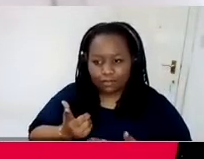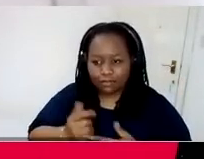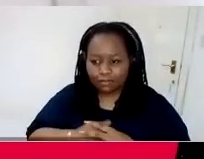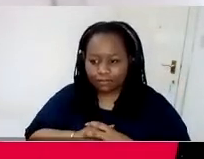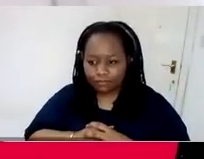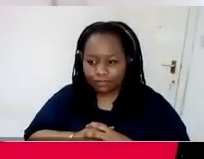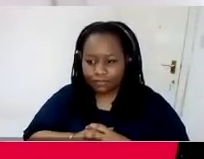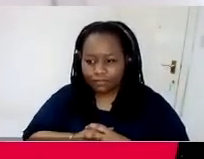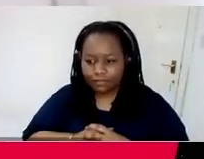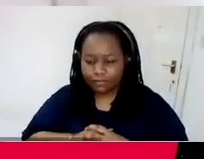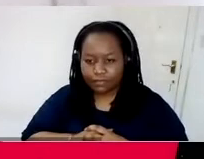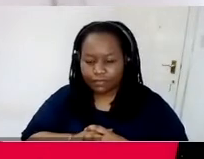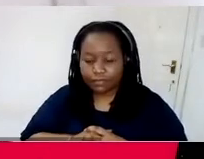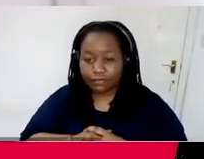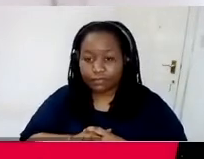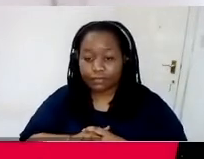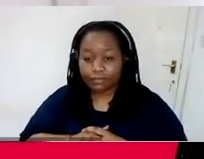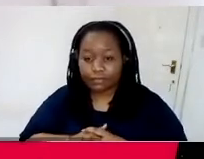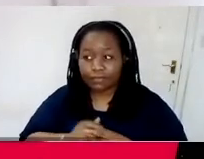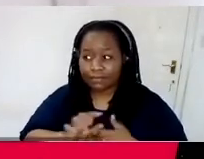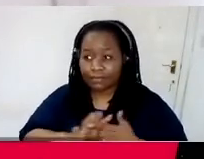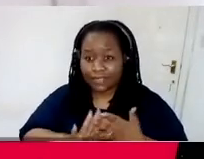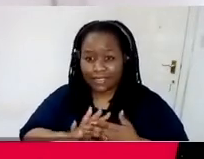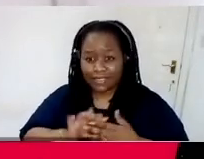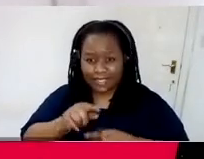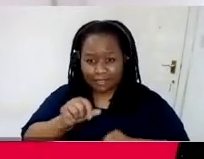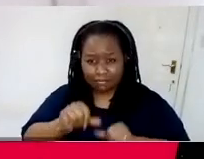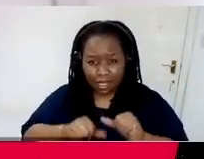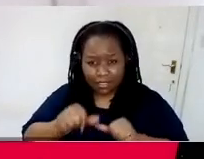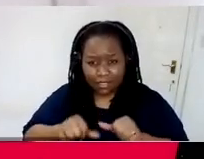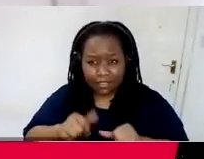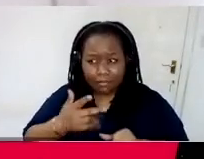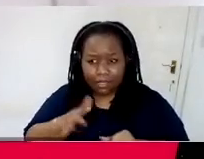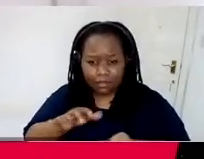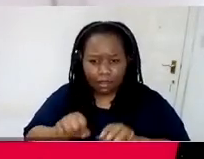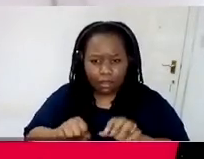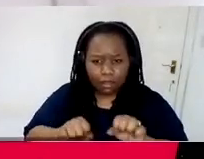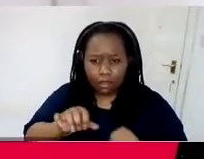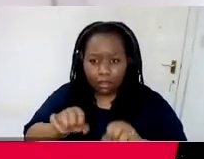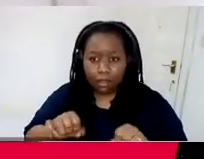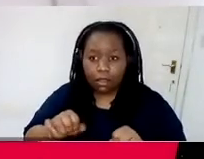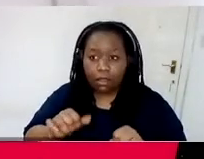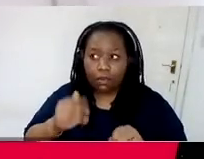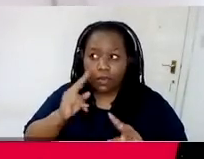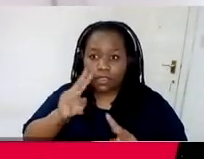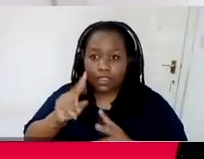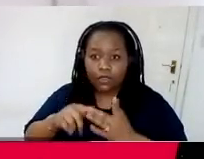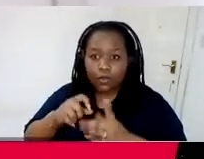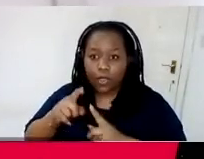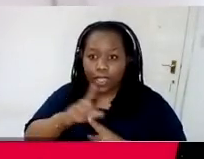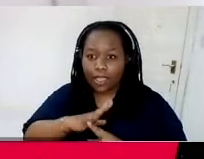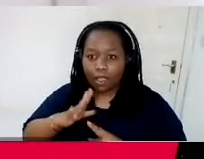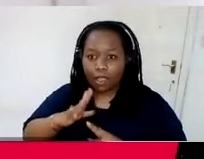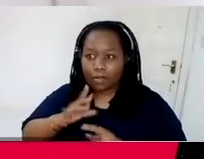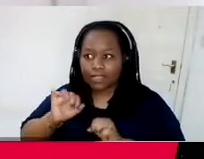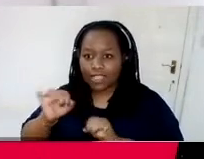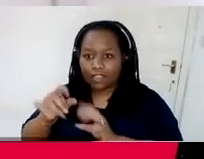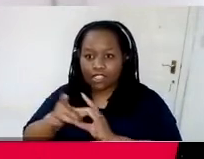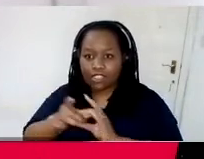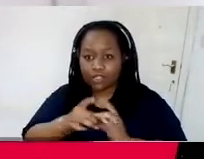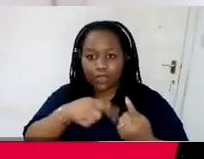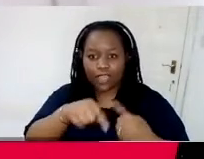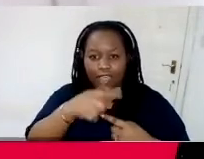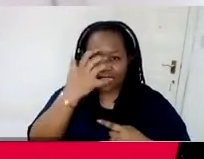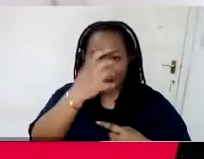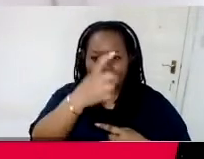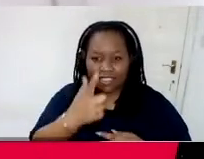And we see these patterns in operation even when we look at the UK's arms relationships with other states, where the arms relationships are